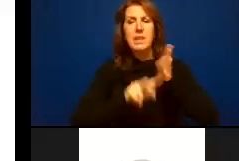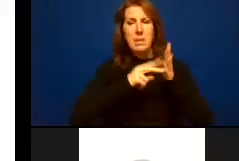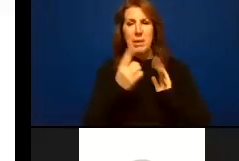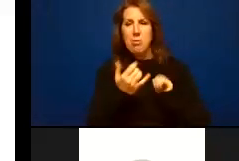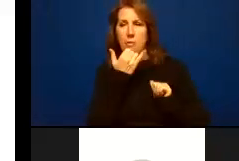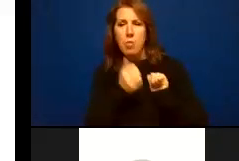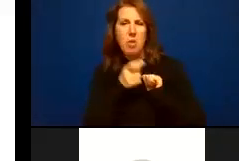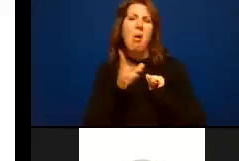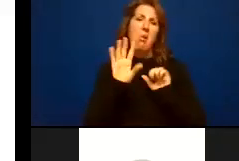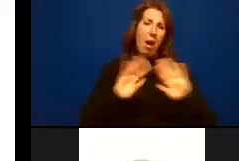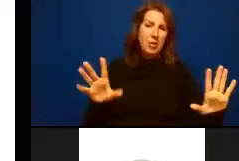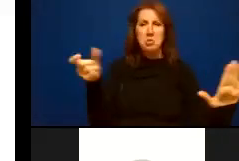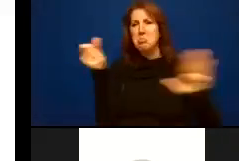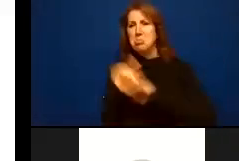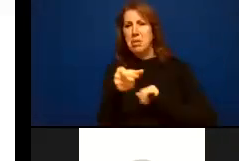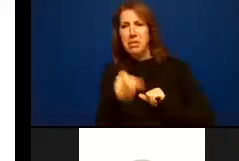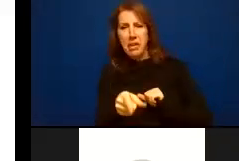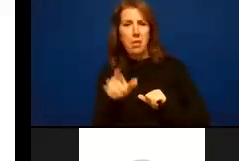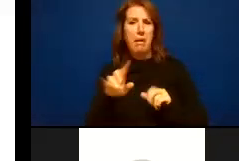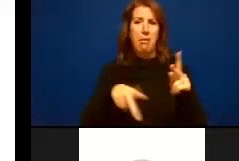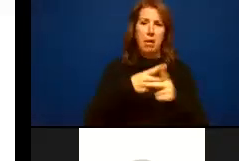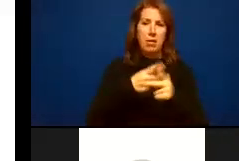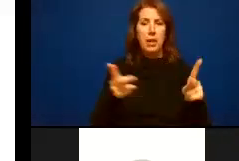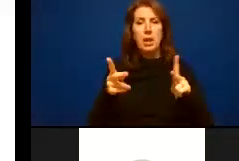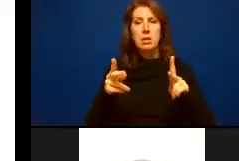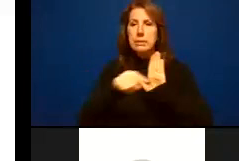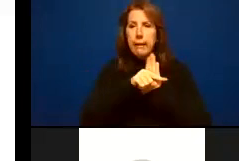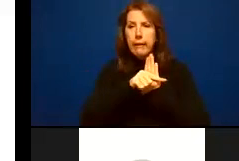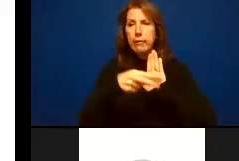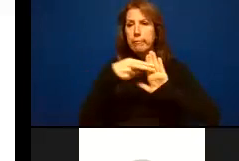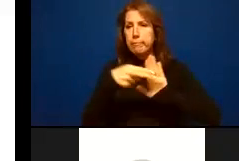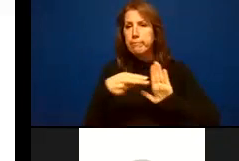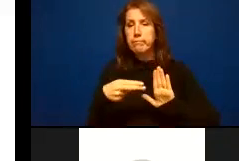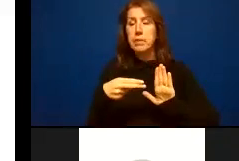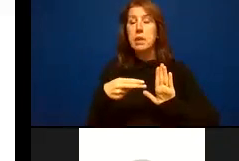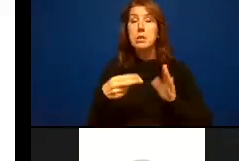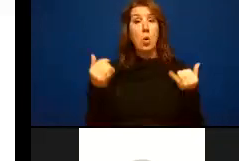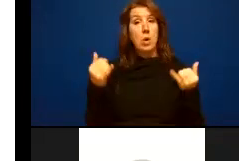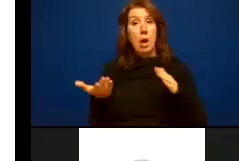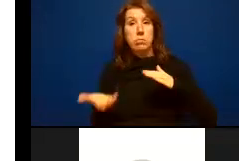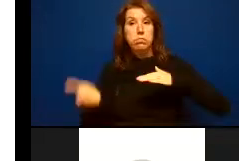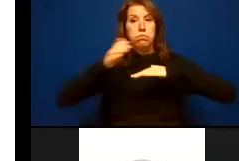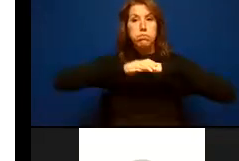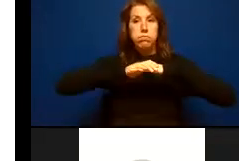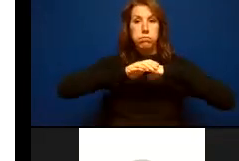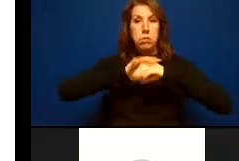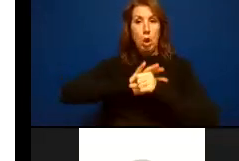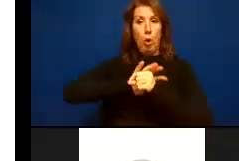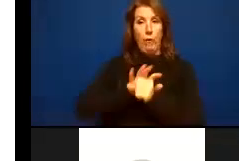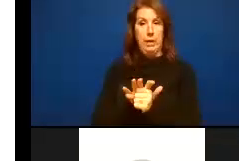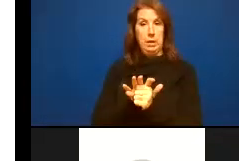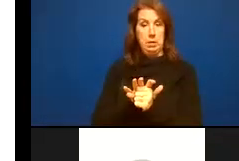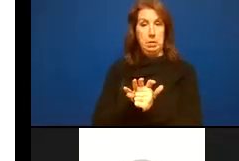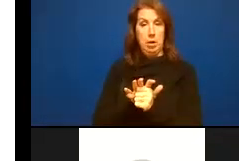must belong there. You must belong in a place like that. And so I think on top of all of that, now we have, these places have become